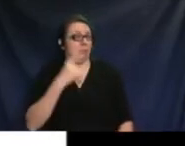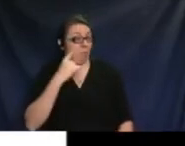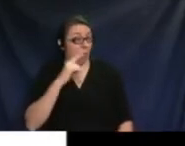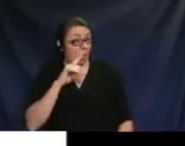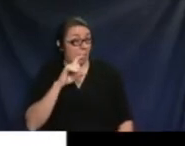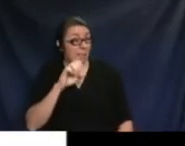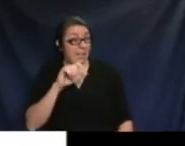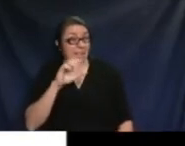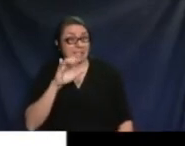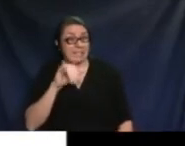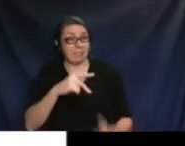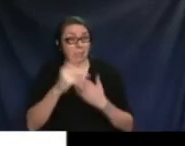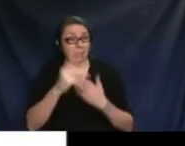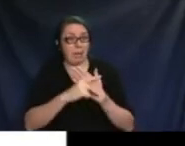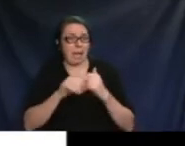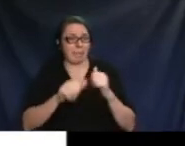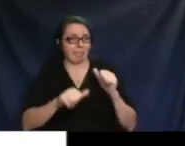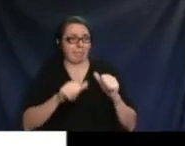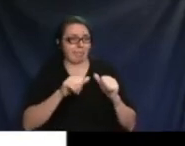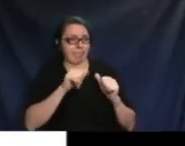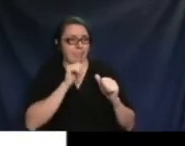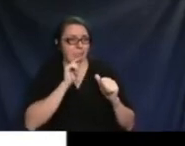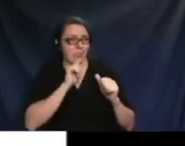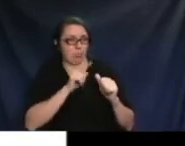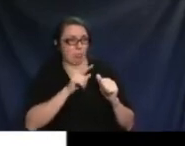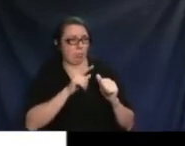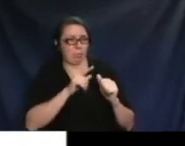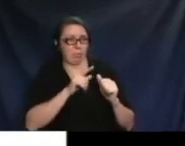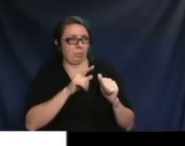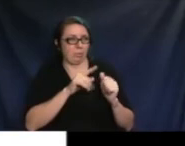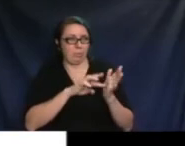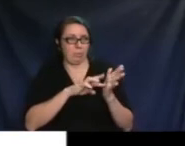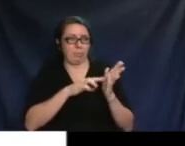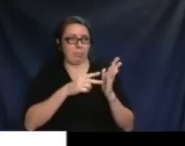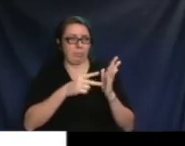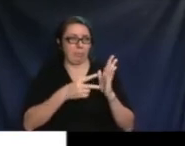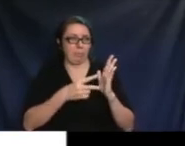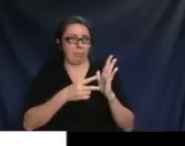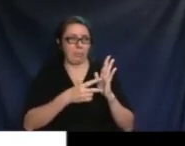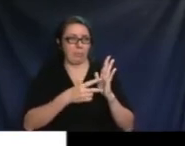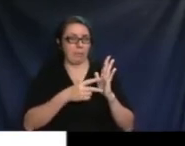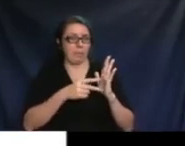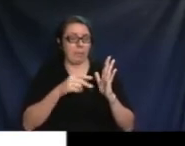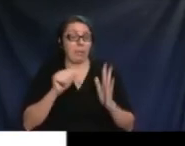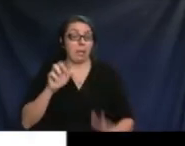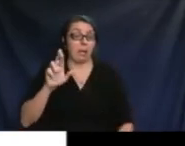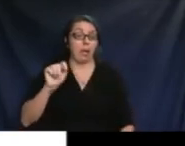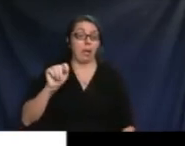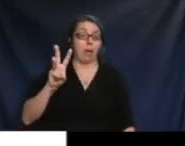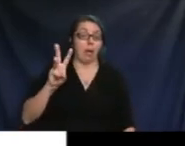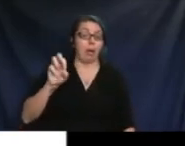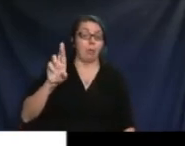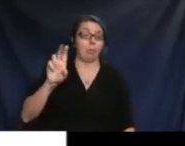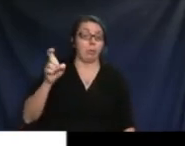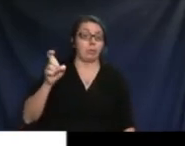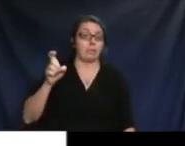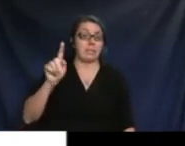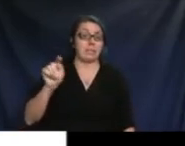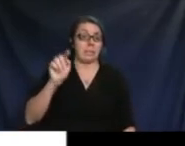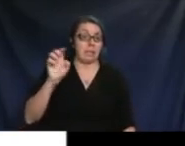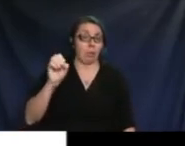so the legacy, there are sort of legacy programs being developed on the ArtworxTO side. If the question is